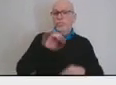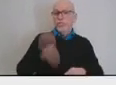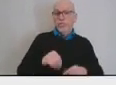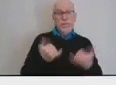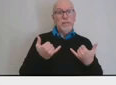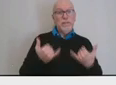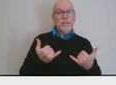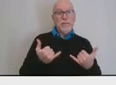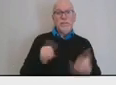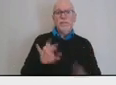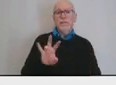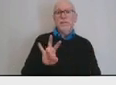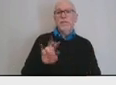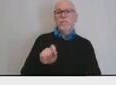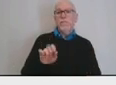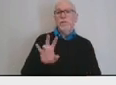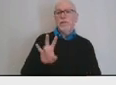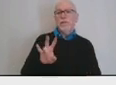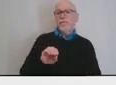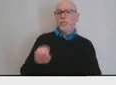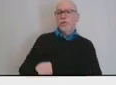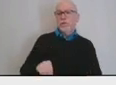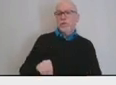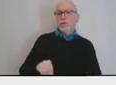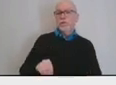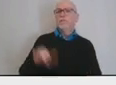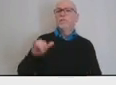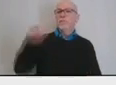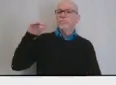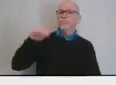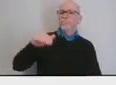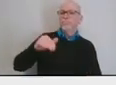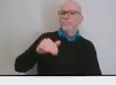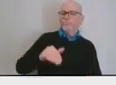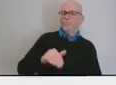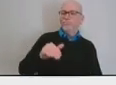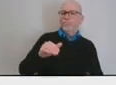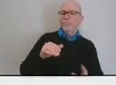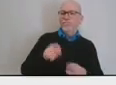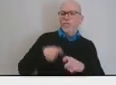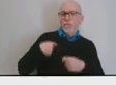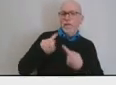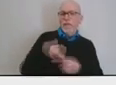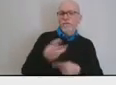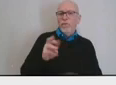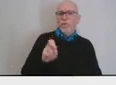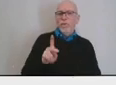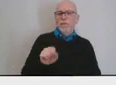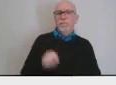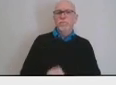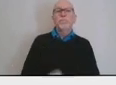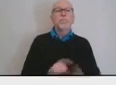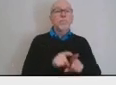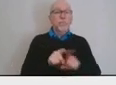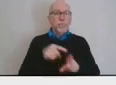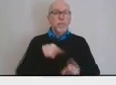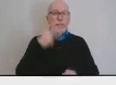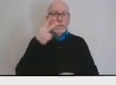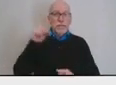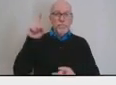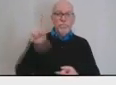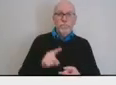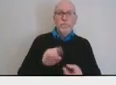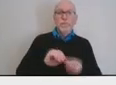stands at 7.7%, which continues its downward trend of the last few weeks. We also have seen a decline in the number of